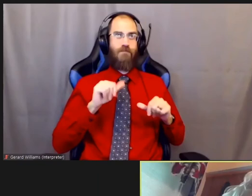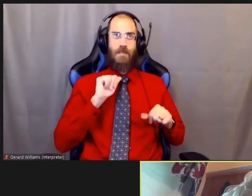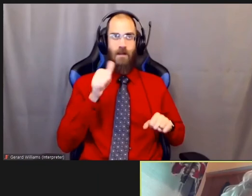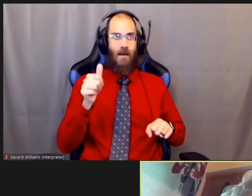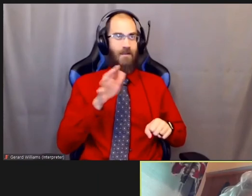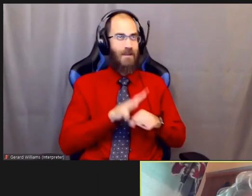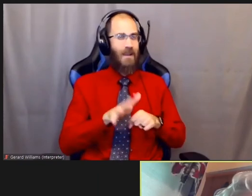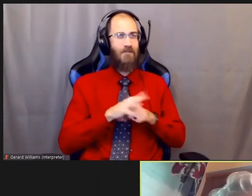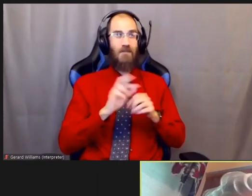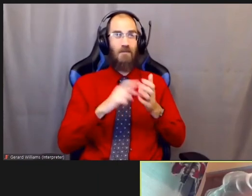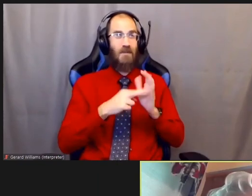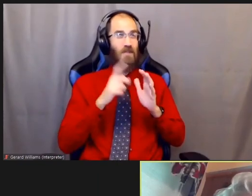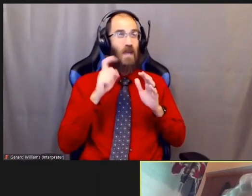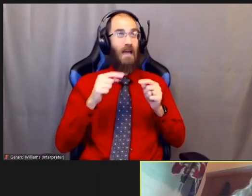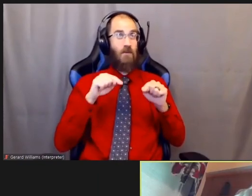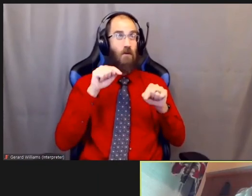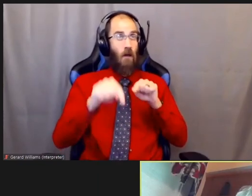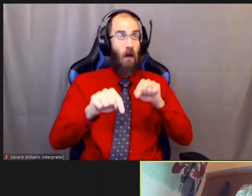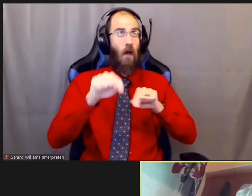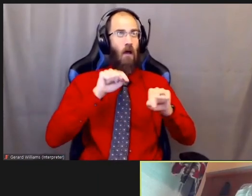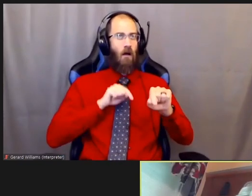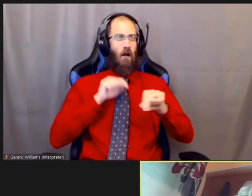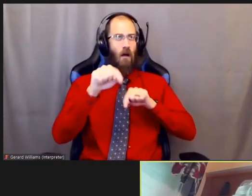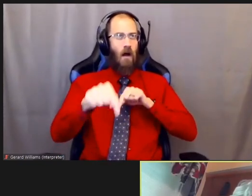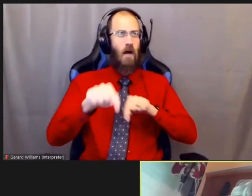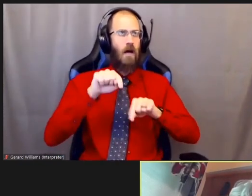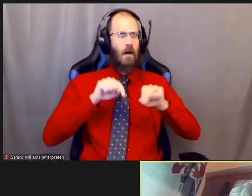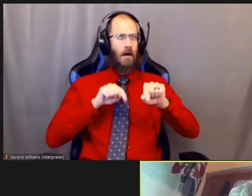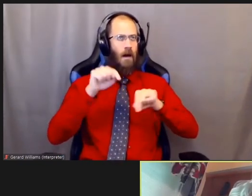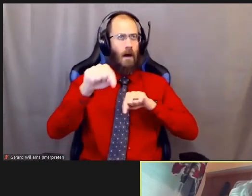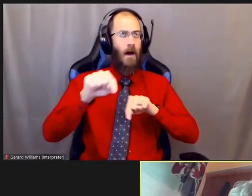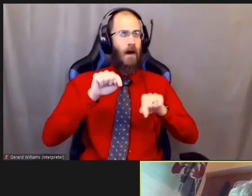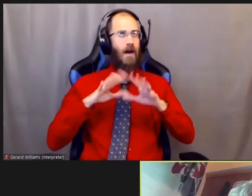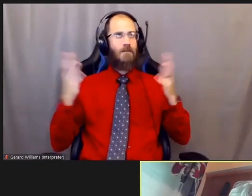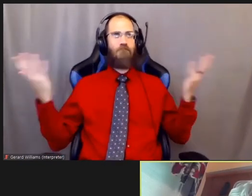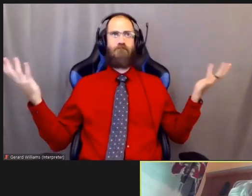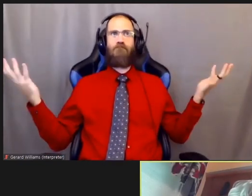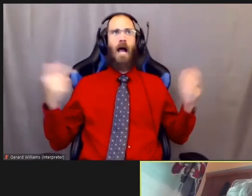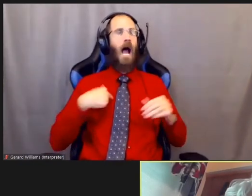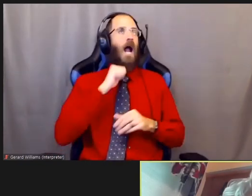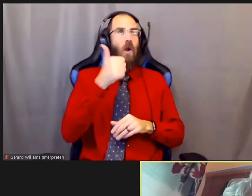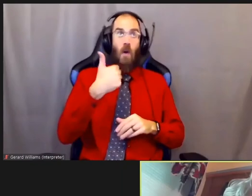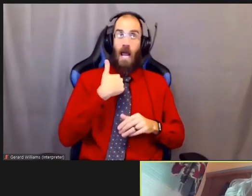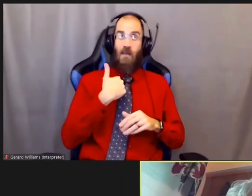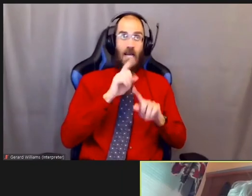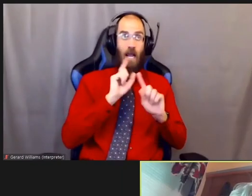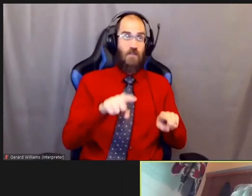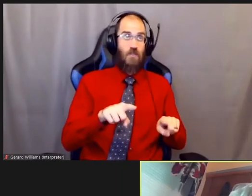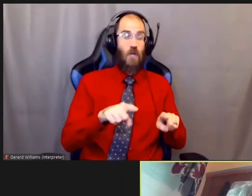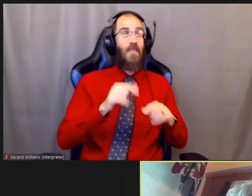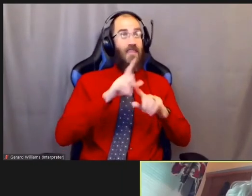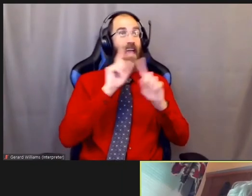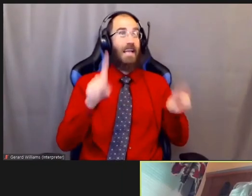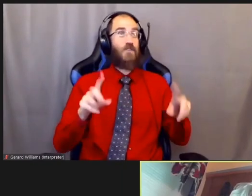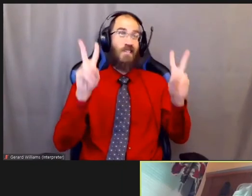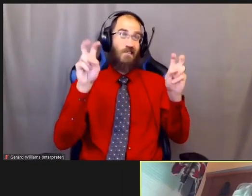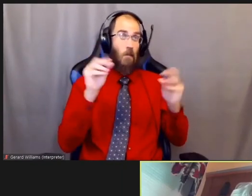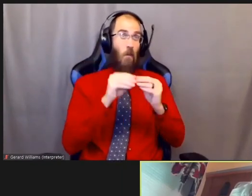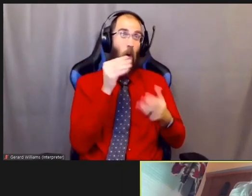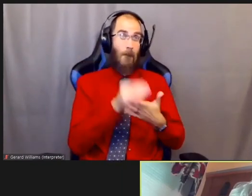and doing everything again and again and again. And I don't have an answer to that. The answer takes more money to do it